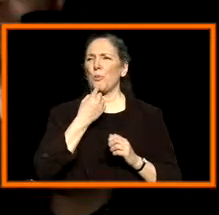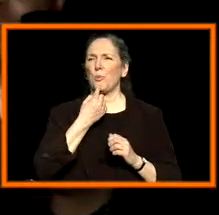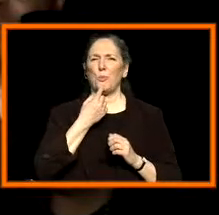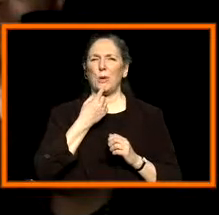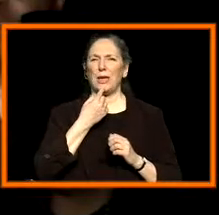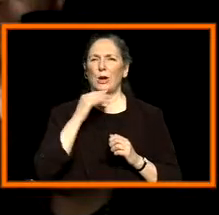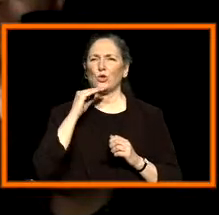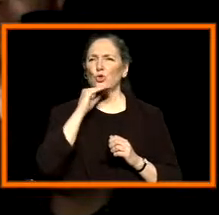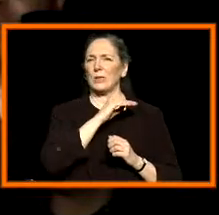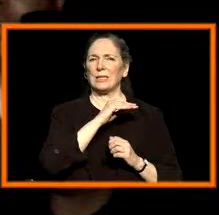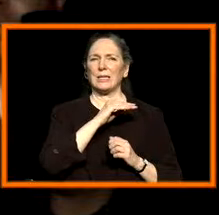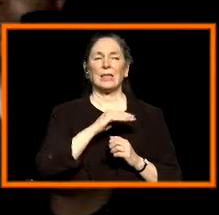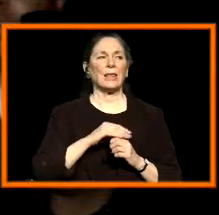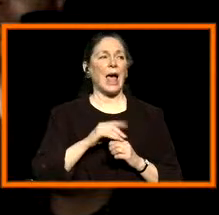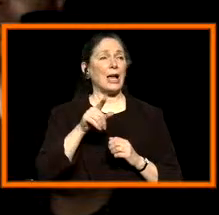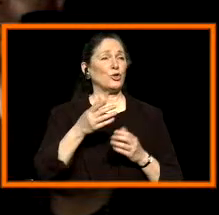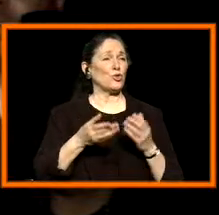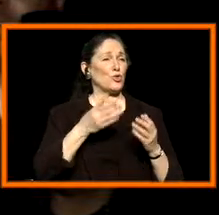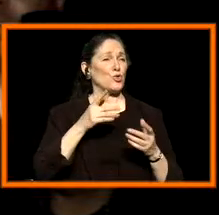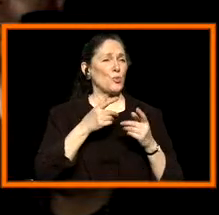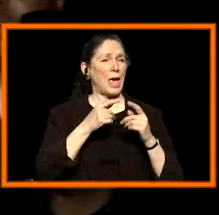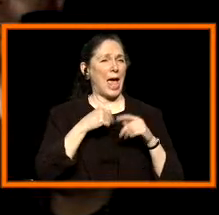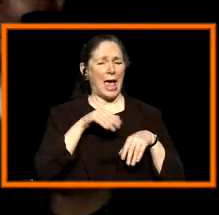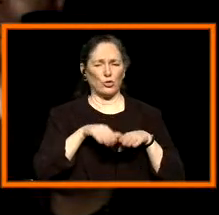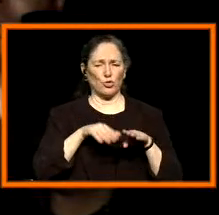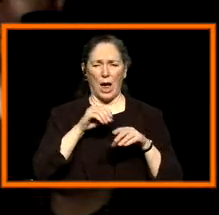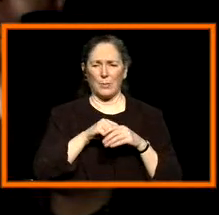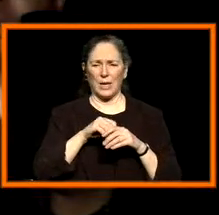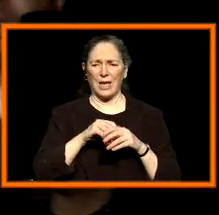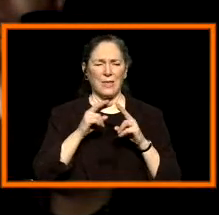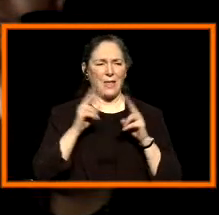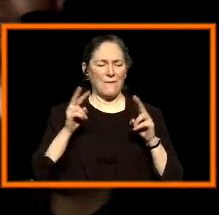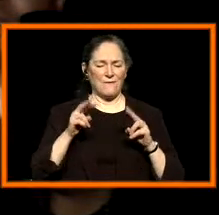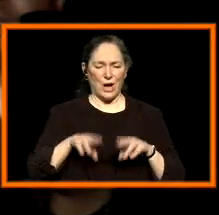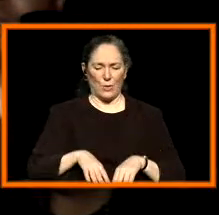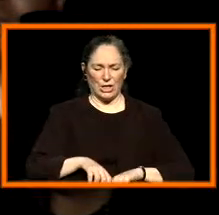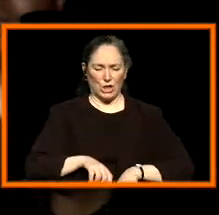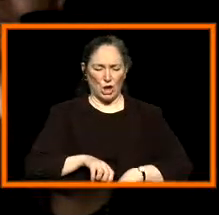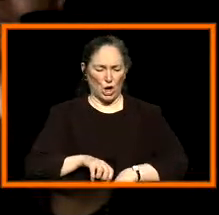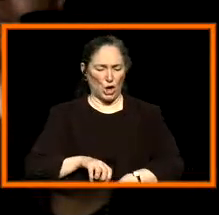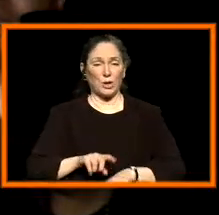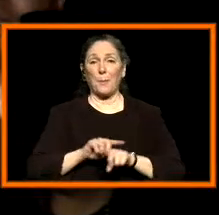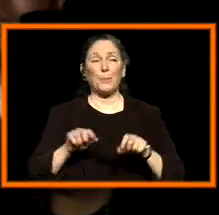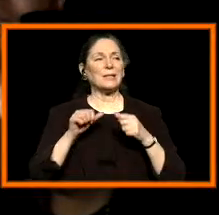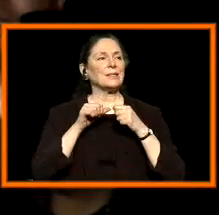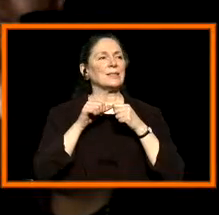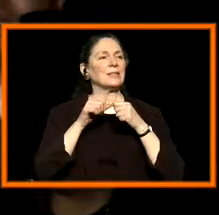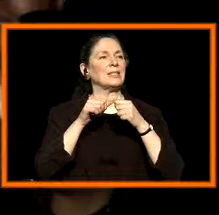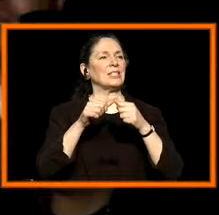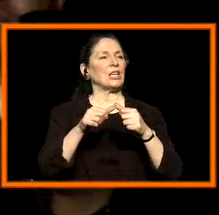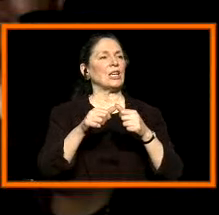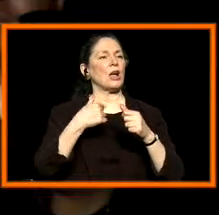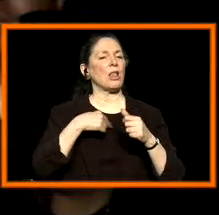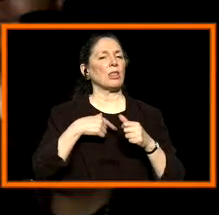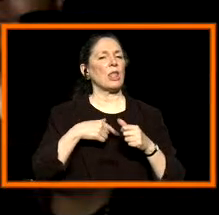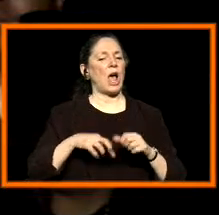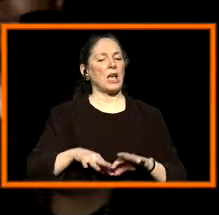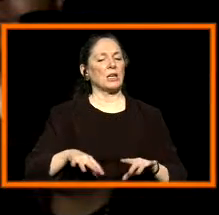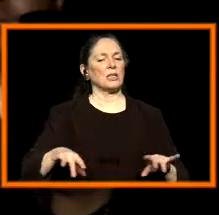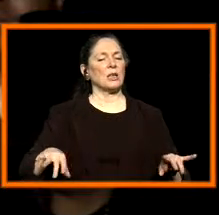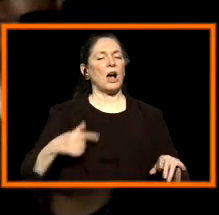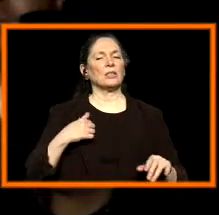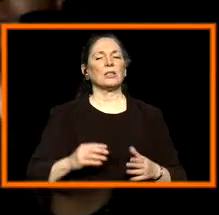twisted lies. You may trod me in the very dirt, but still like dust